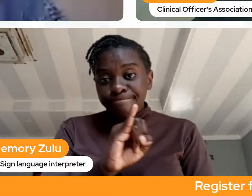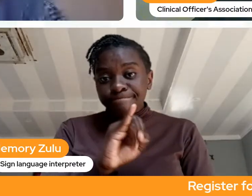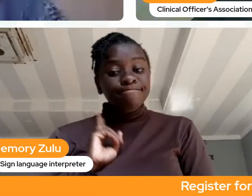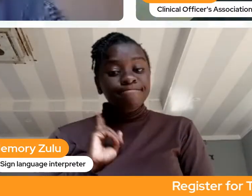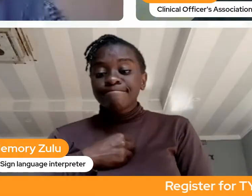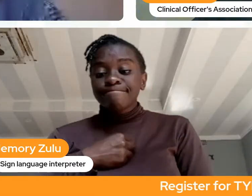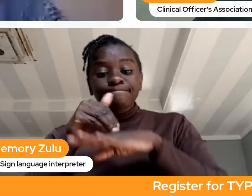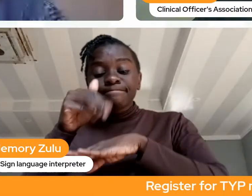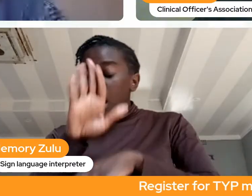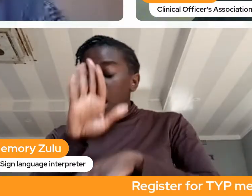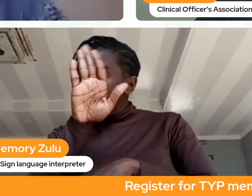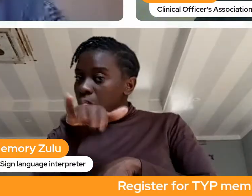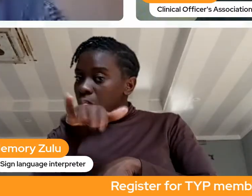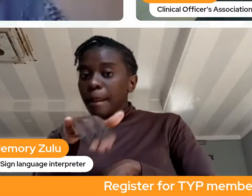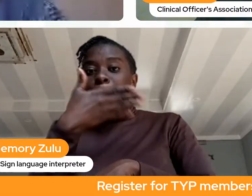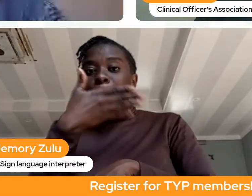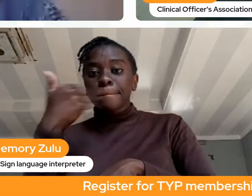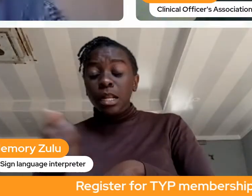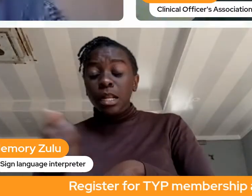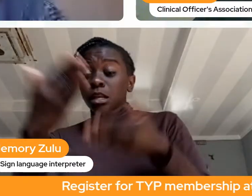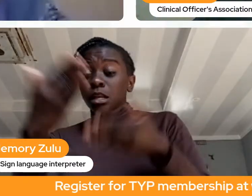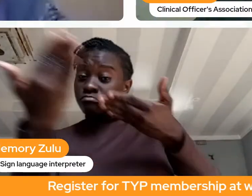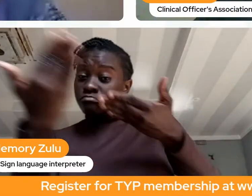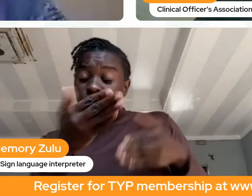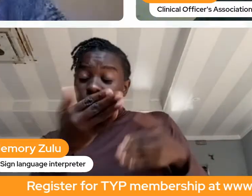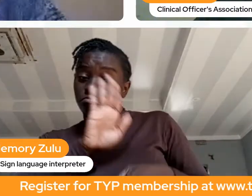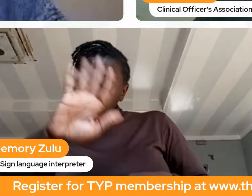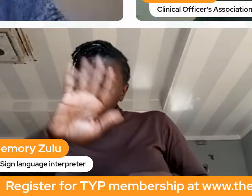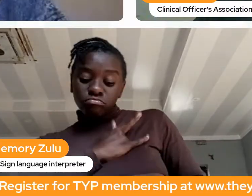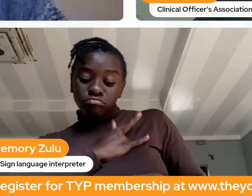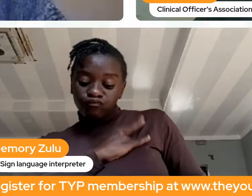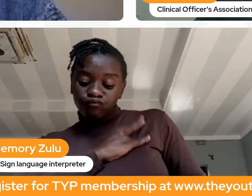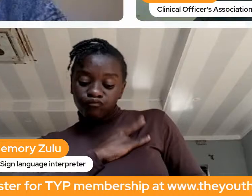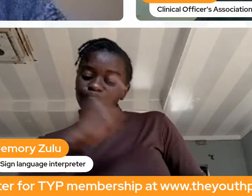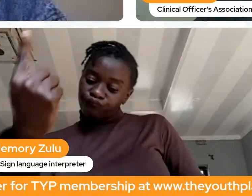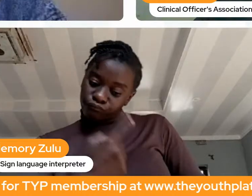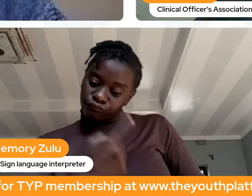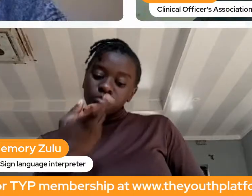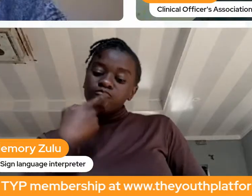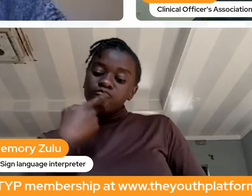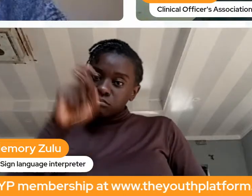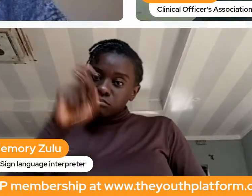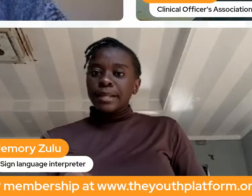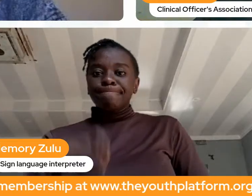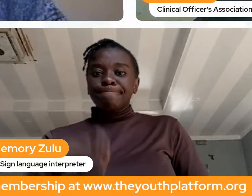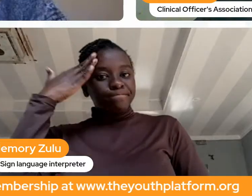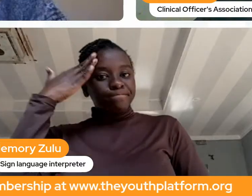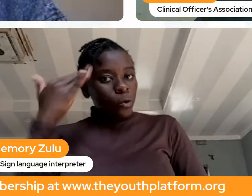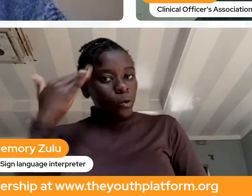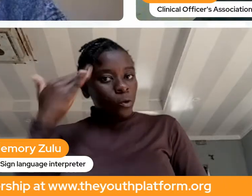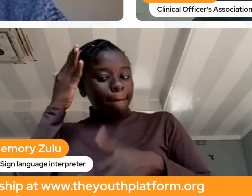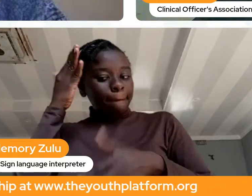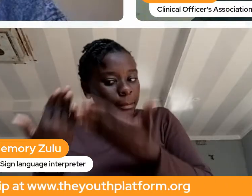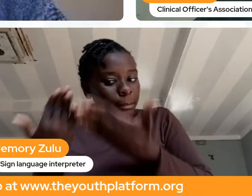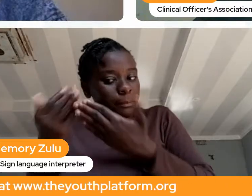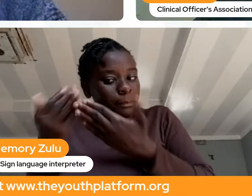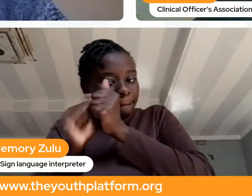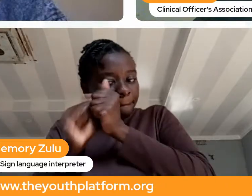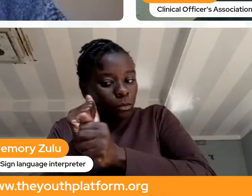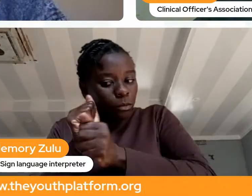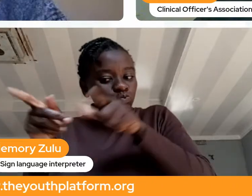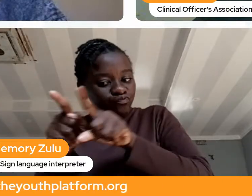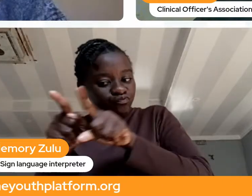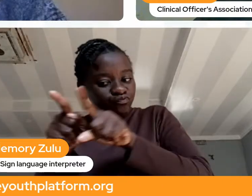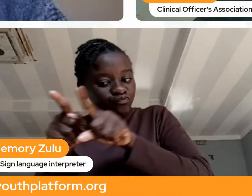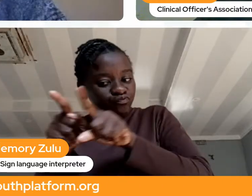And thirdly, we are going to advise you also to say there should be the aspect of compliance to the treatment that we could have given you. You finish